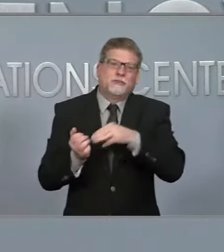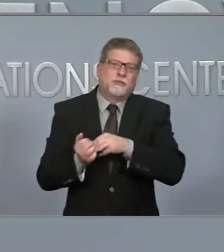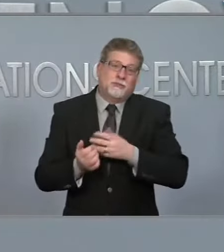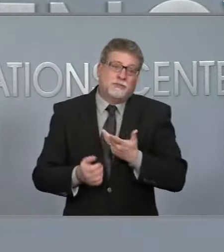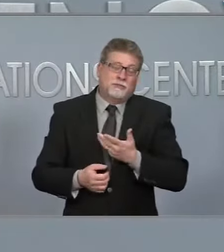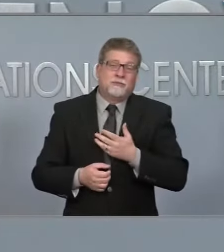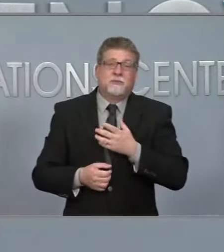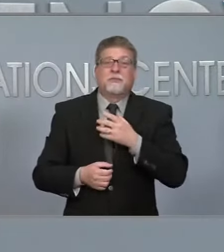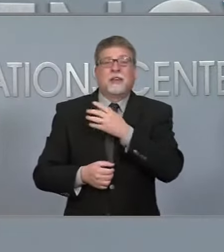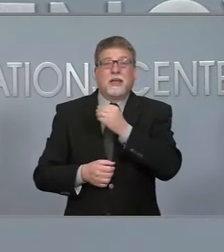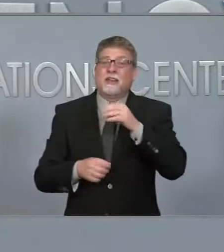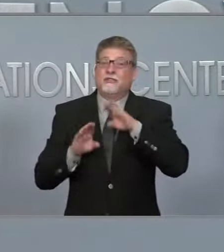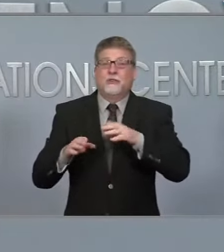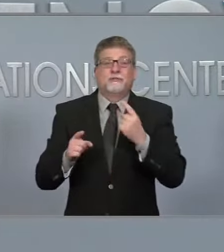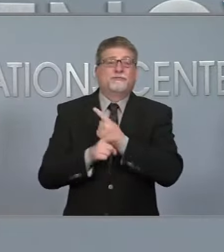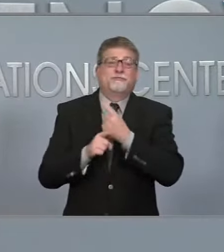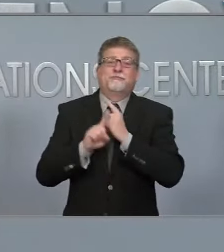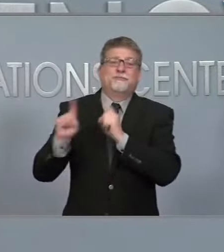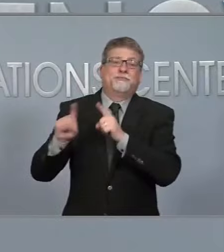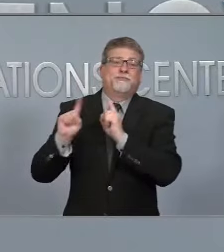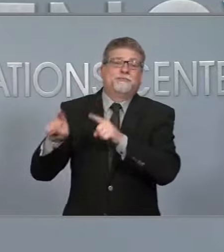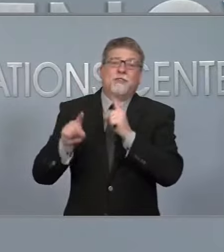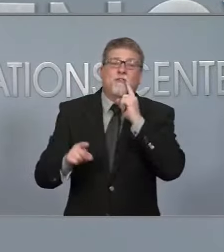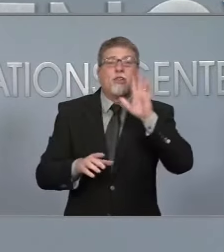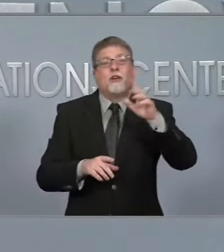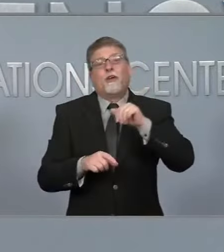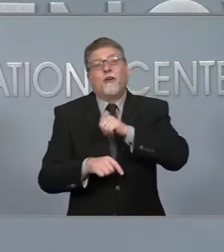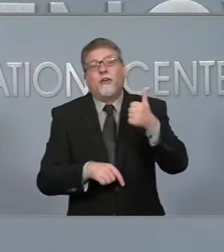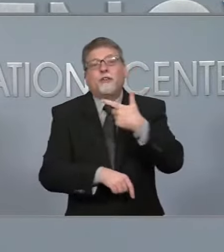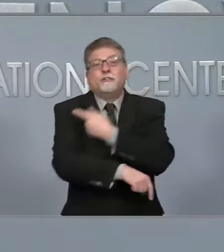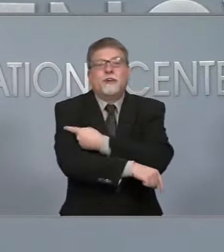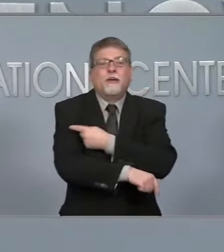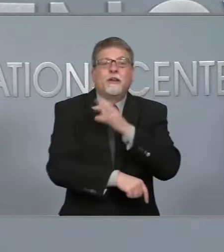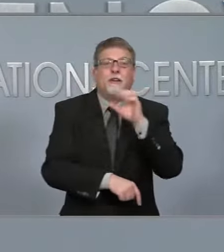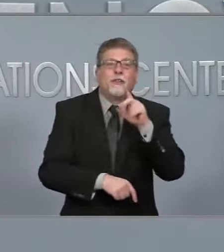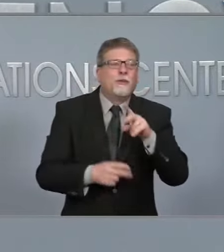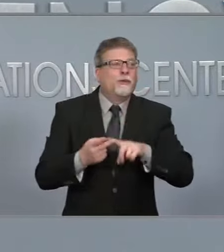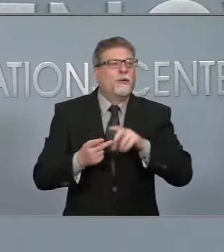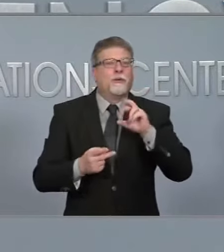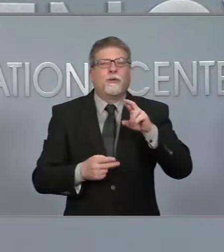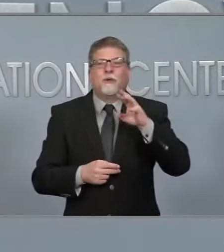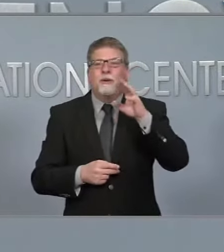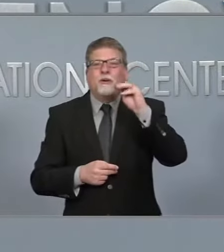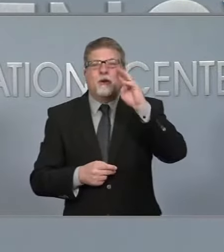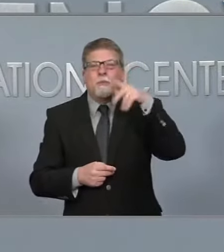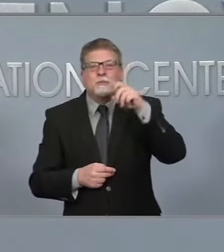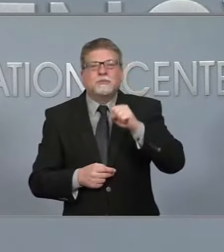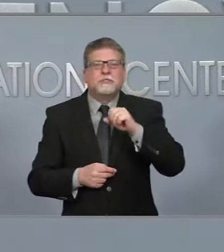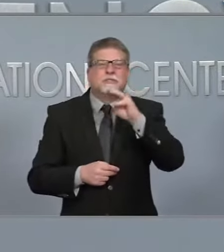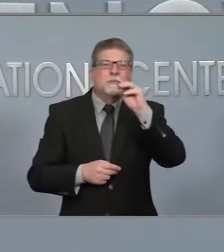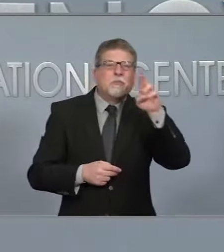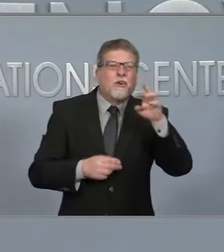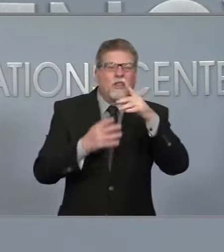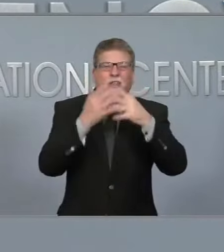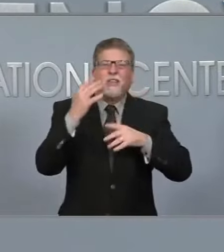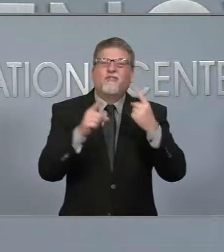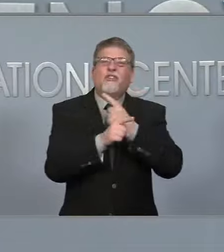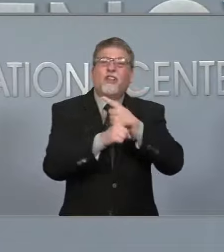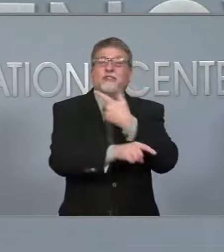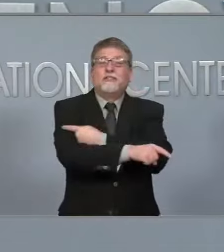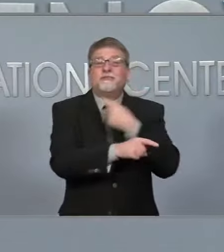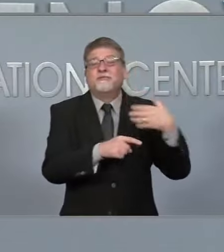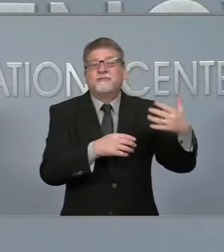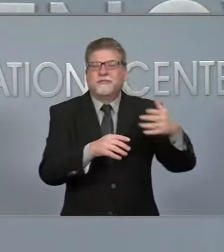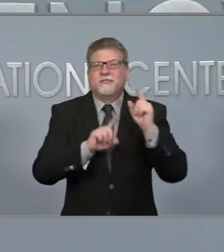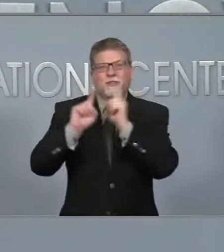places where children already go for routine immunizations, and so we are working hard to make sure pediatricians have a vial in their fridge so that they are ready to administer